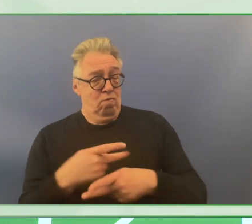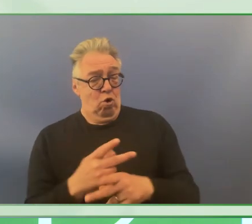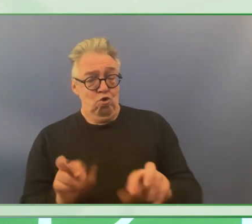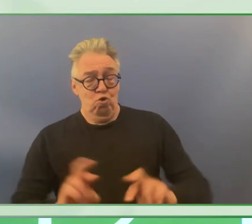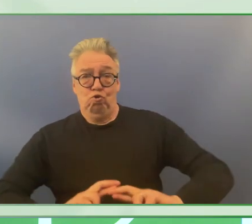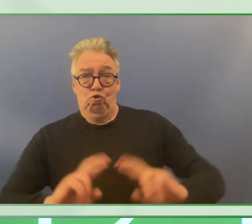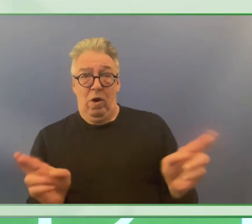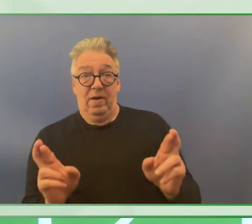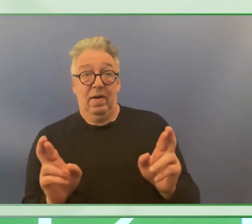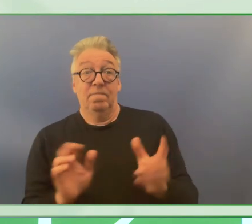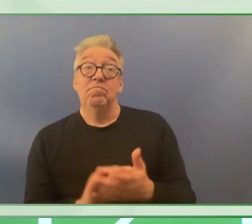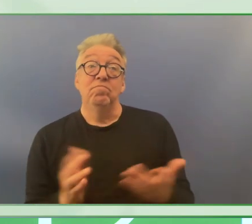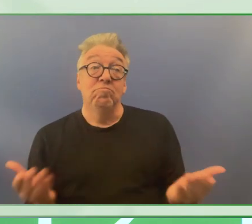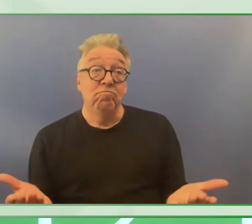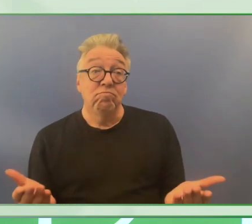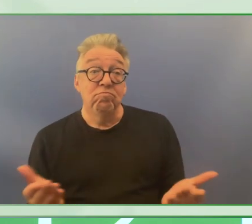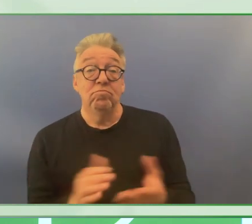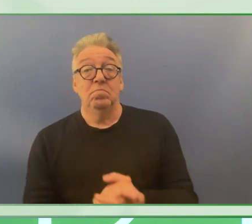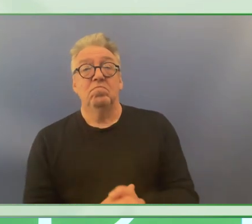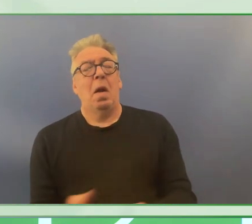Many of organizations